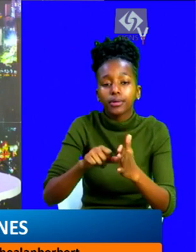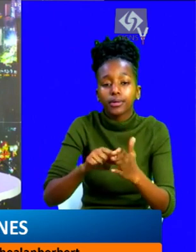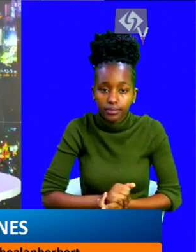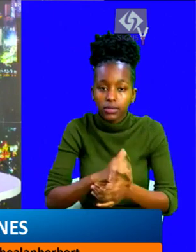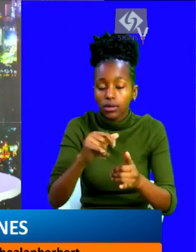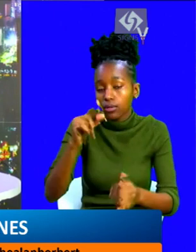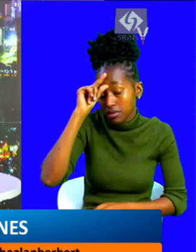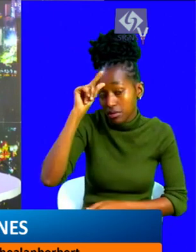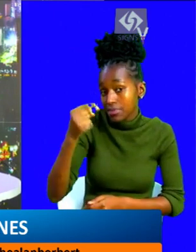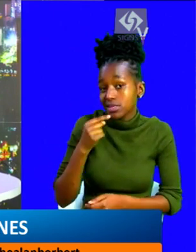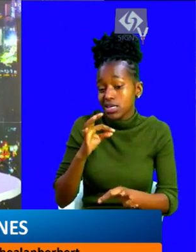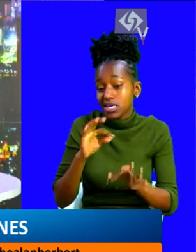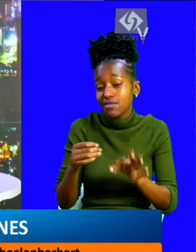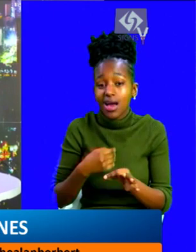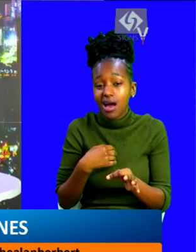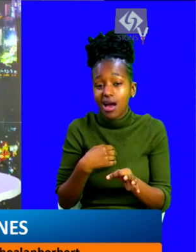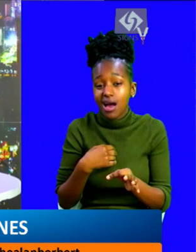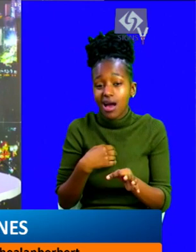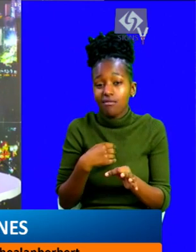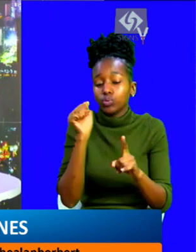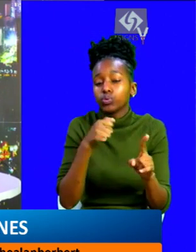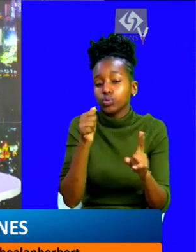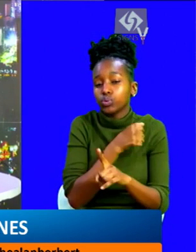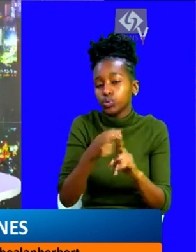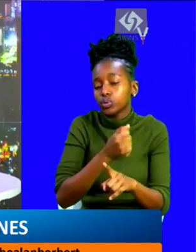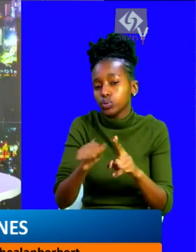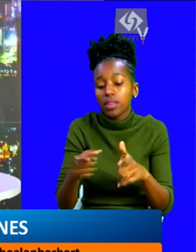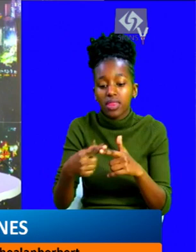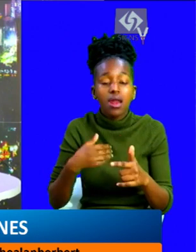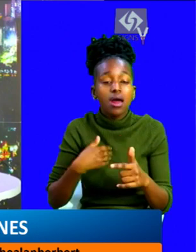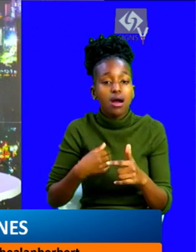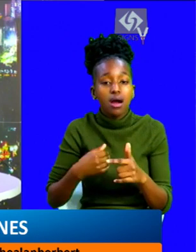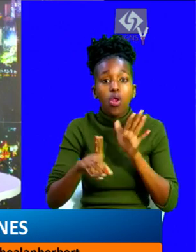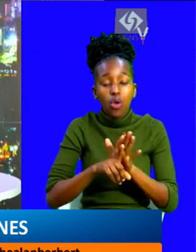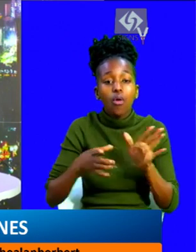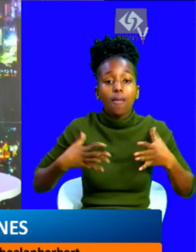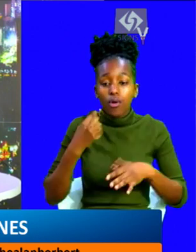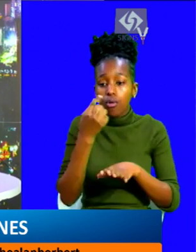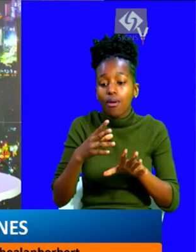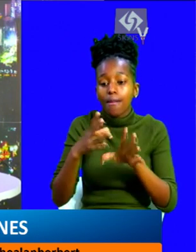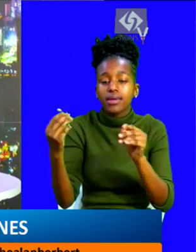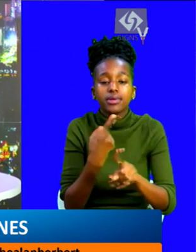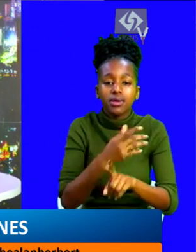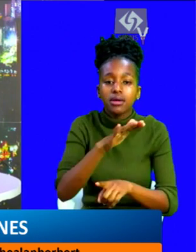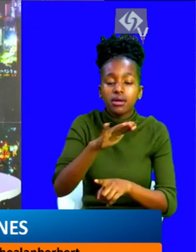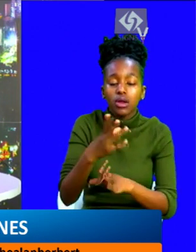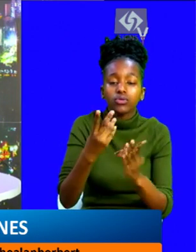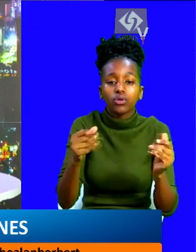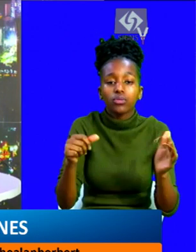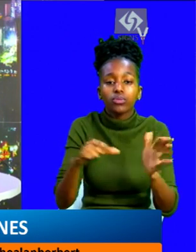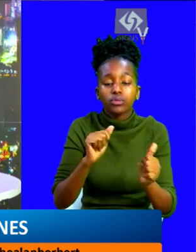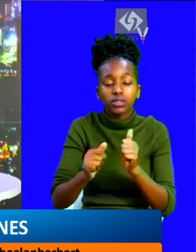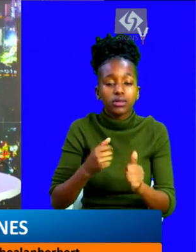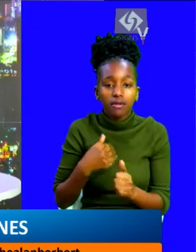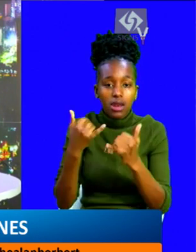ensure the safety of the children, the safety of the teachers, and ensure that